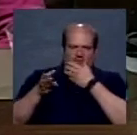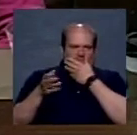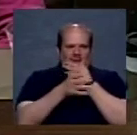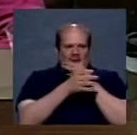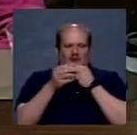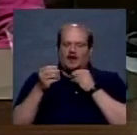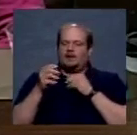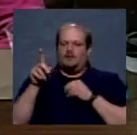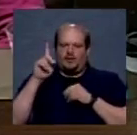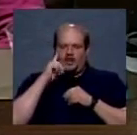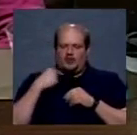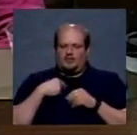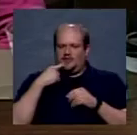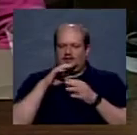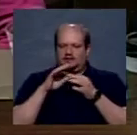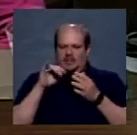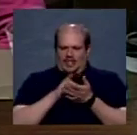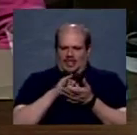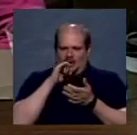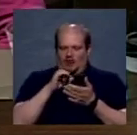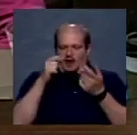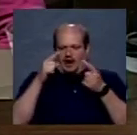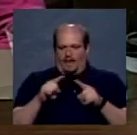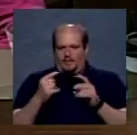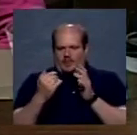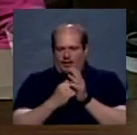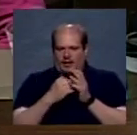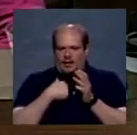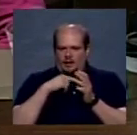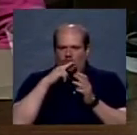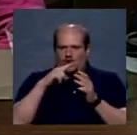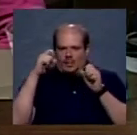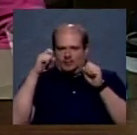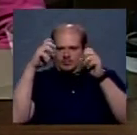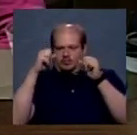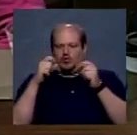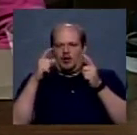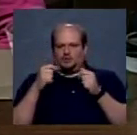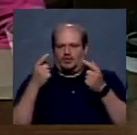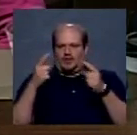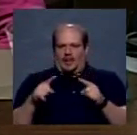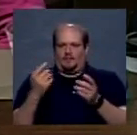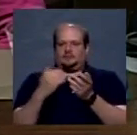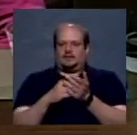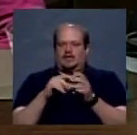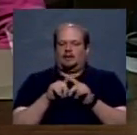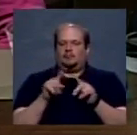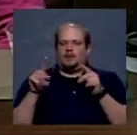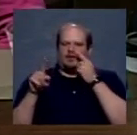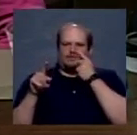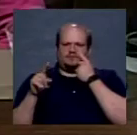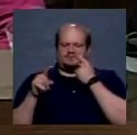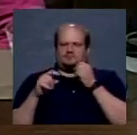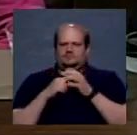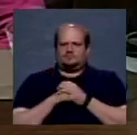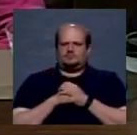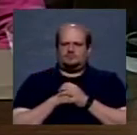and they hear me say this isn't going to happen again, I'm really surprised when it happens again. But the